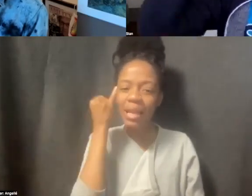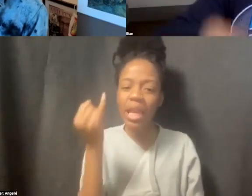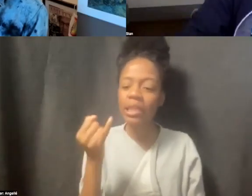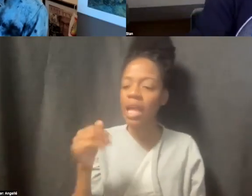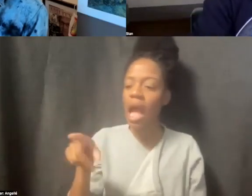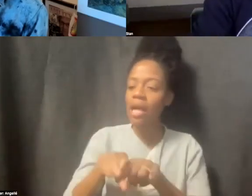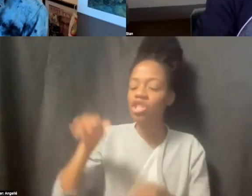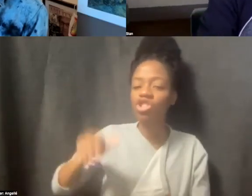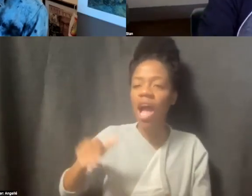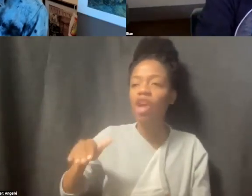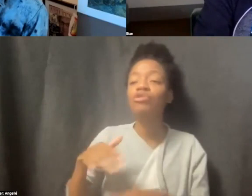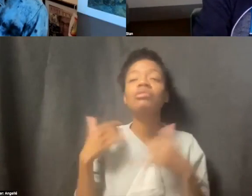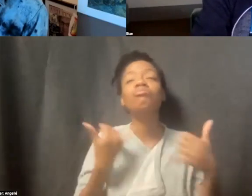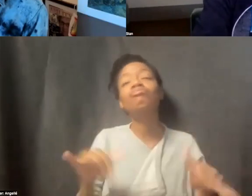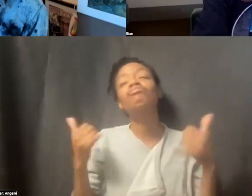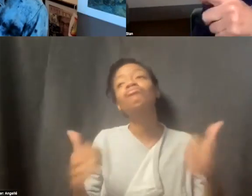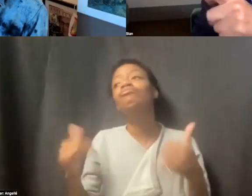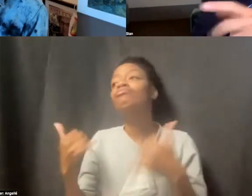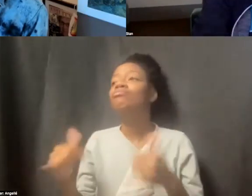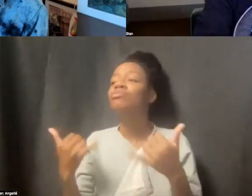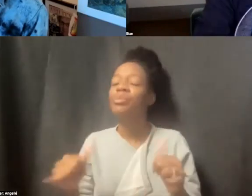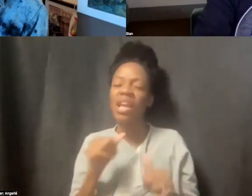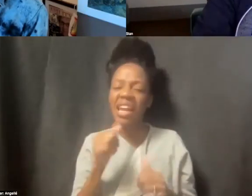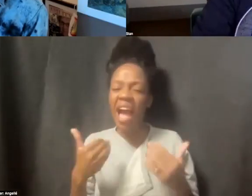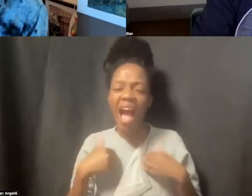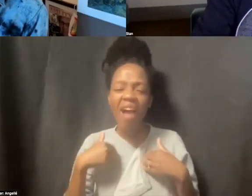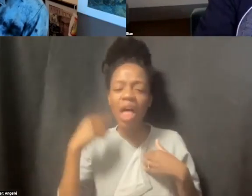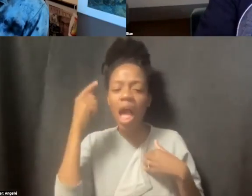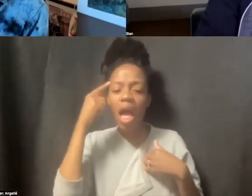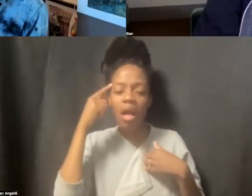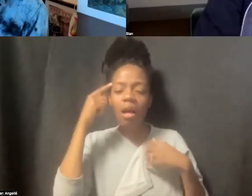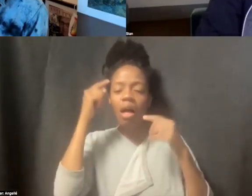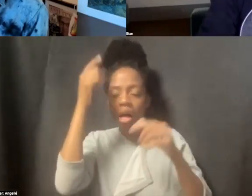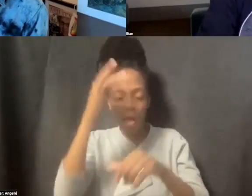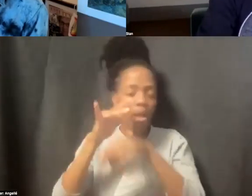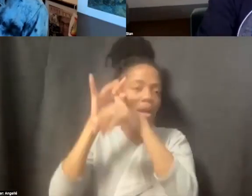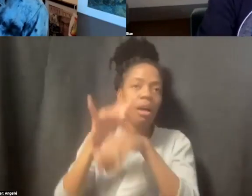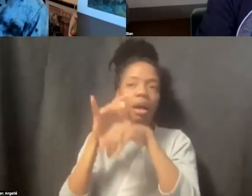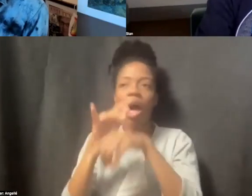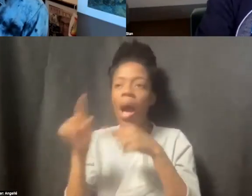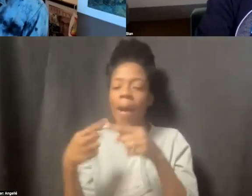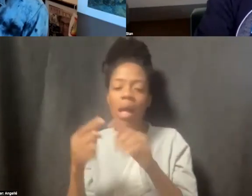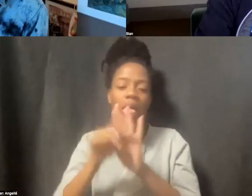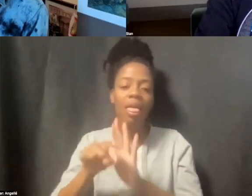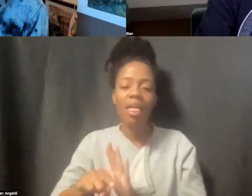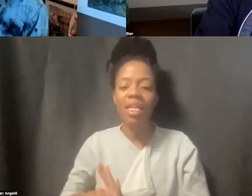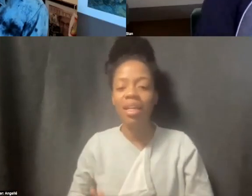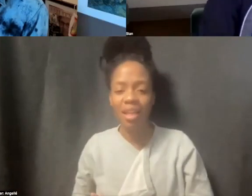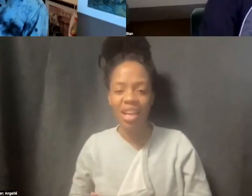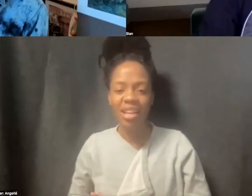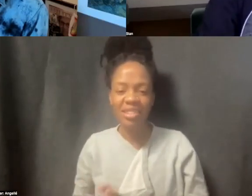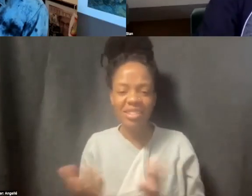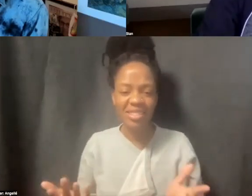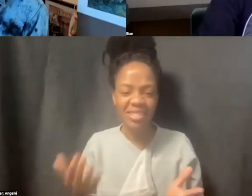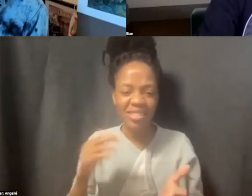those things in your head about you can't do this, you can't do that, all the limitations that adults put on us. So